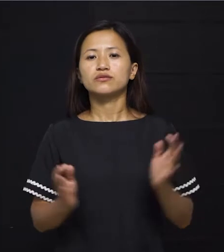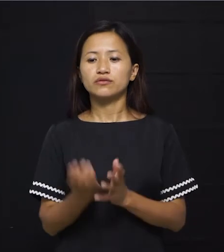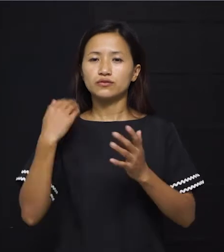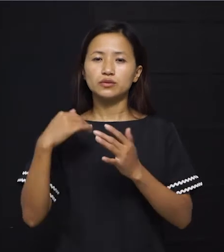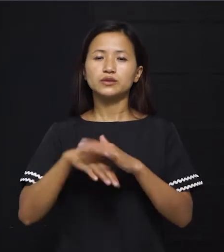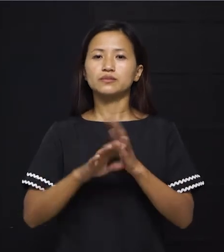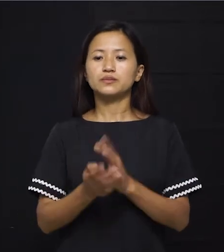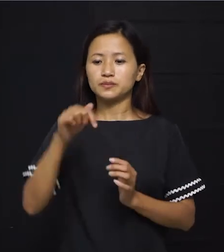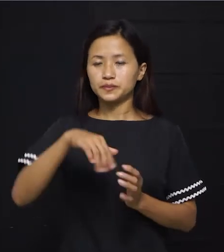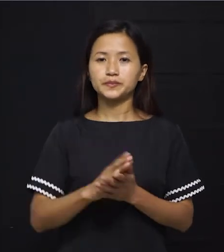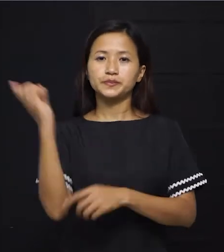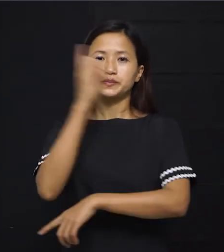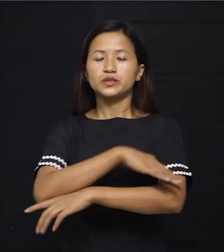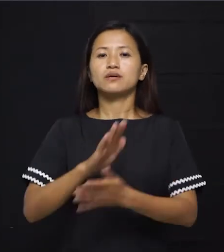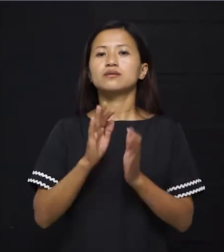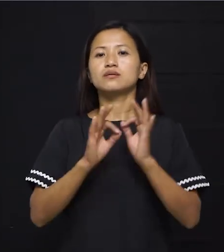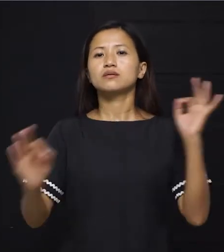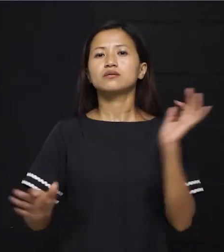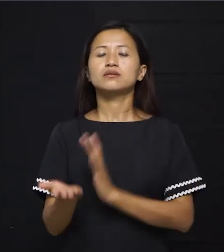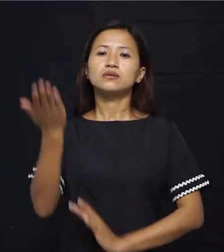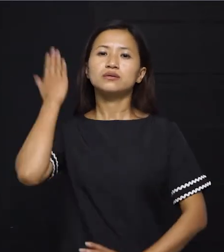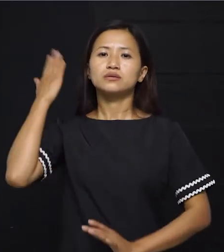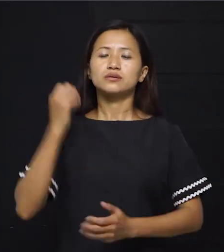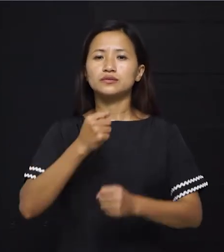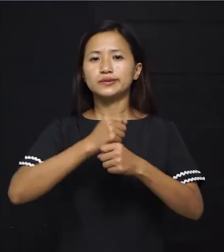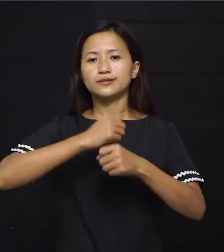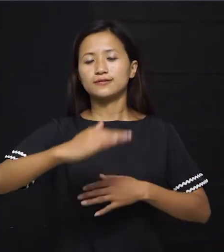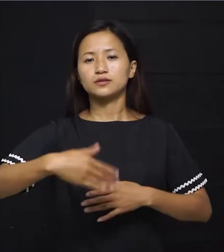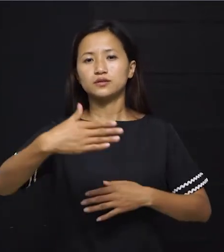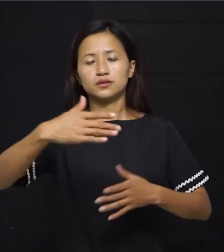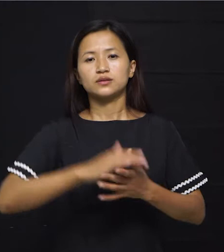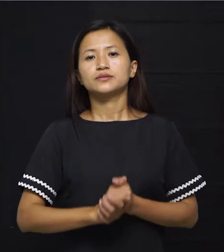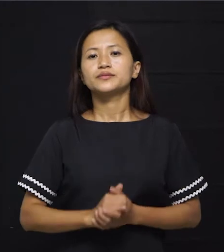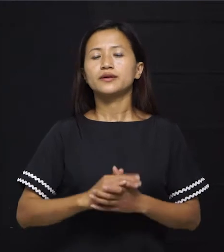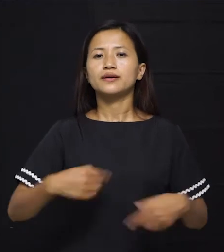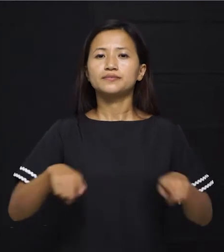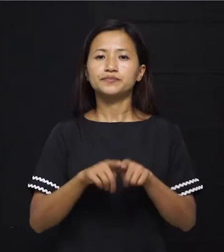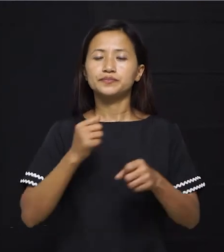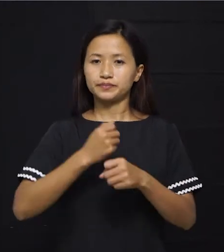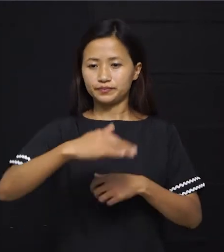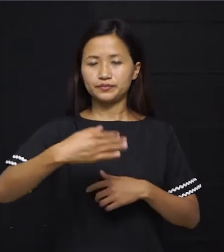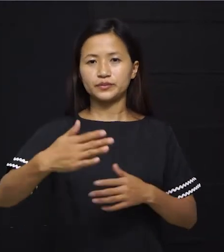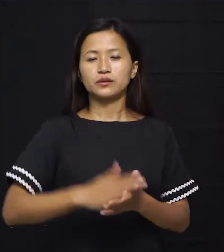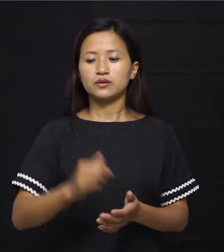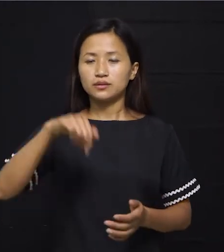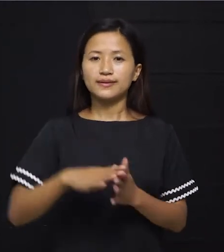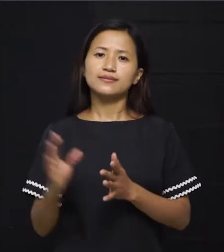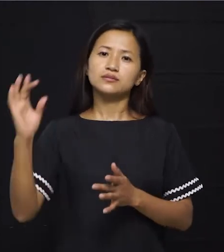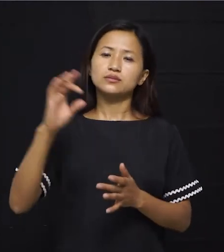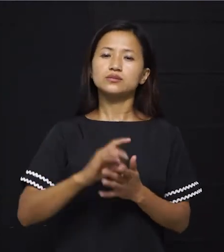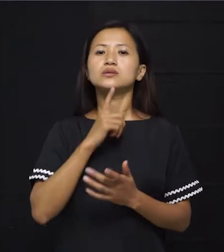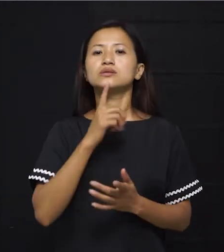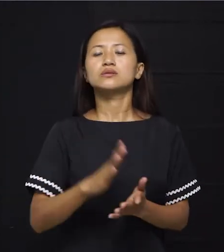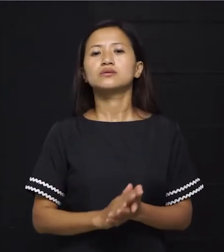present day, but it was a story passed from generations and generations, and then now it has been retold by